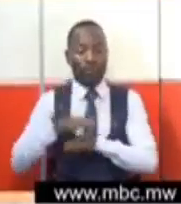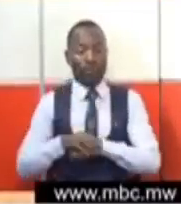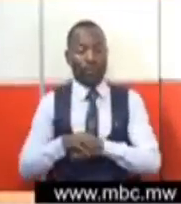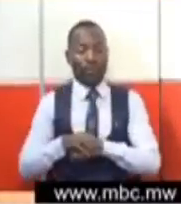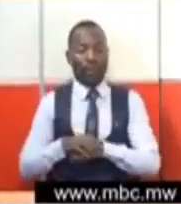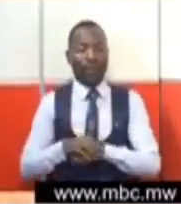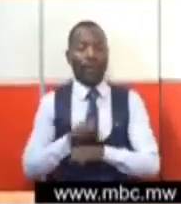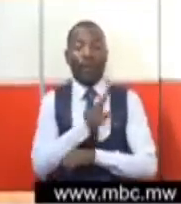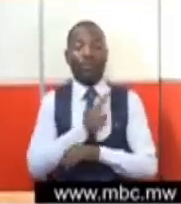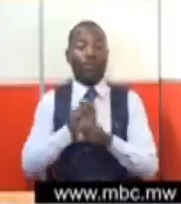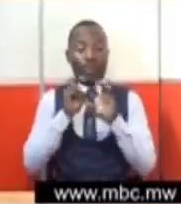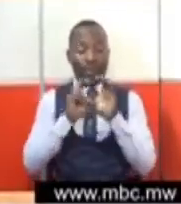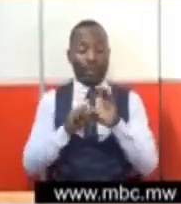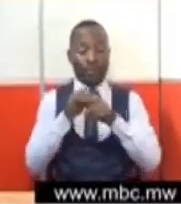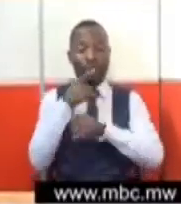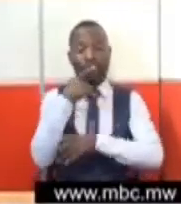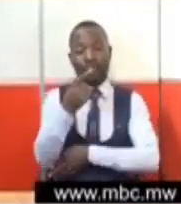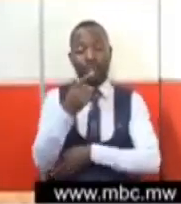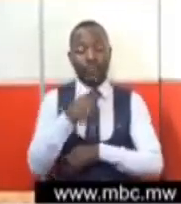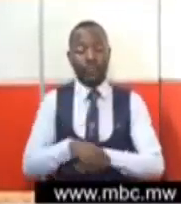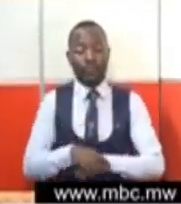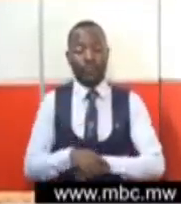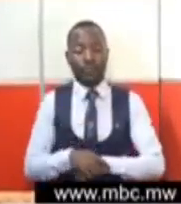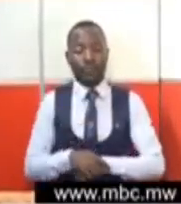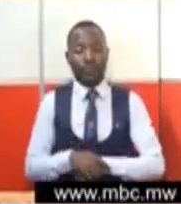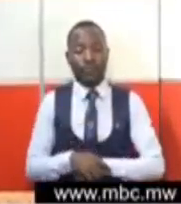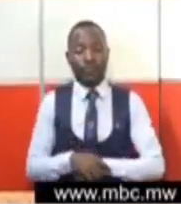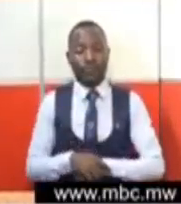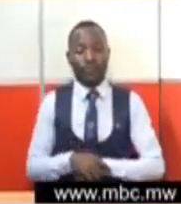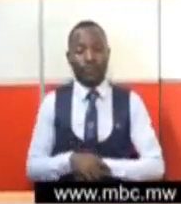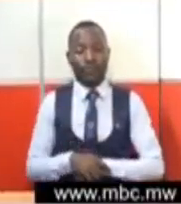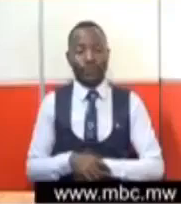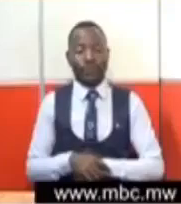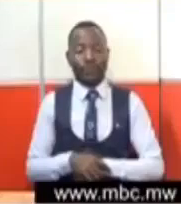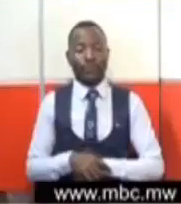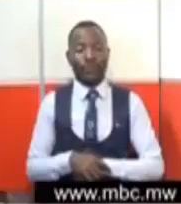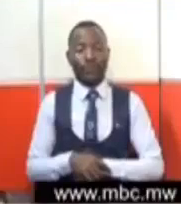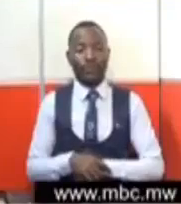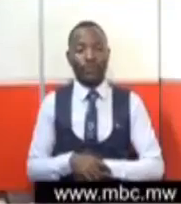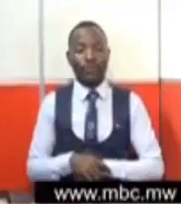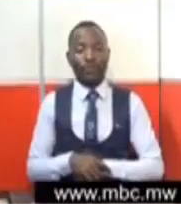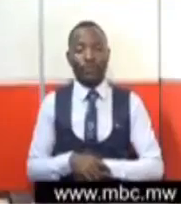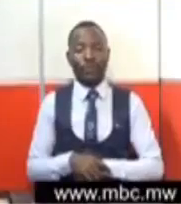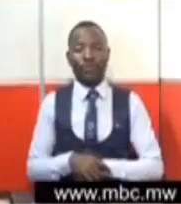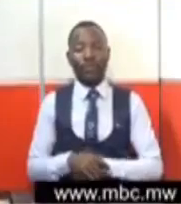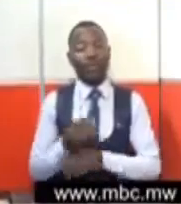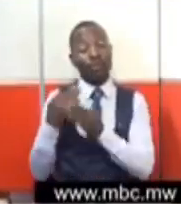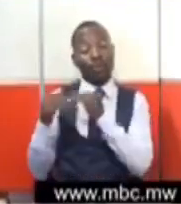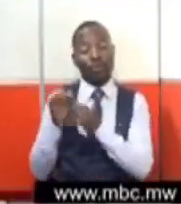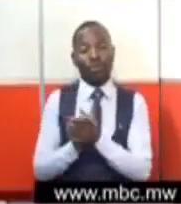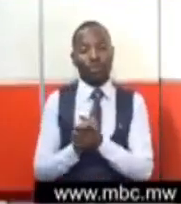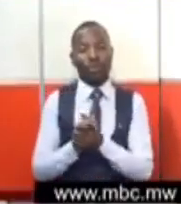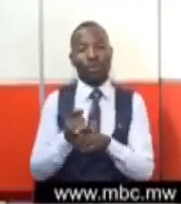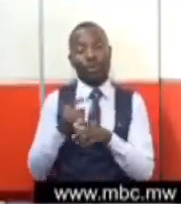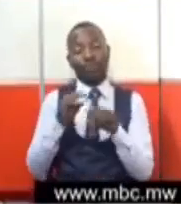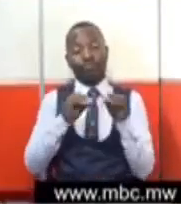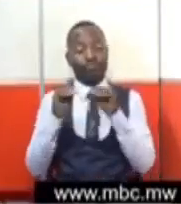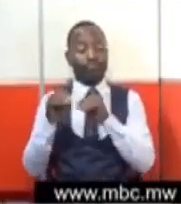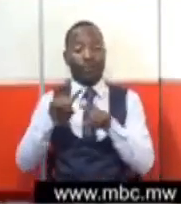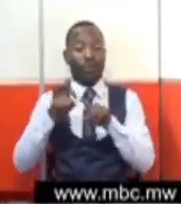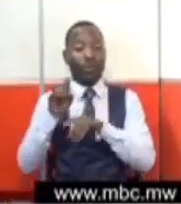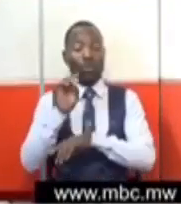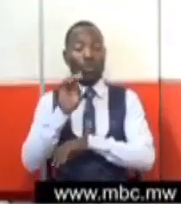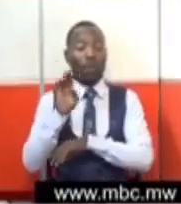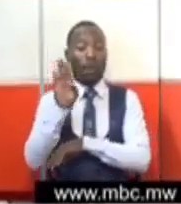Board chairperson for Malawi Housing Corporation is Reverend Jalek David Kachipanda. Lately we have moved from Blanta, where we had the head